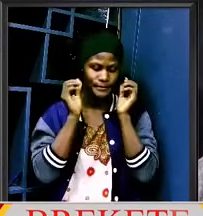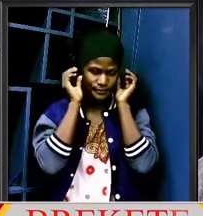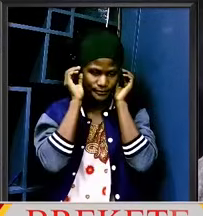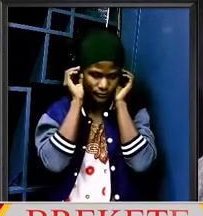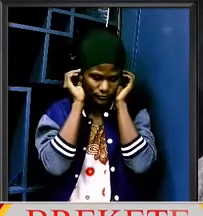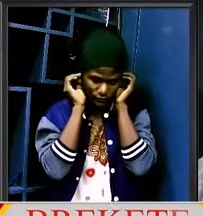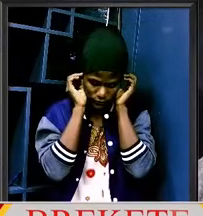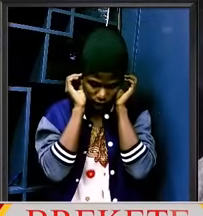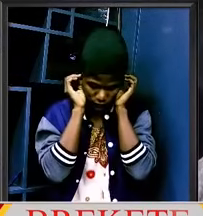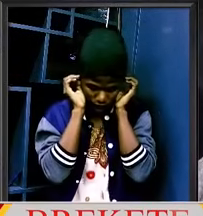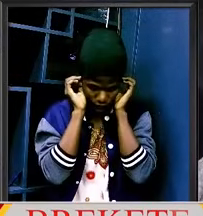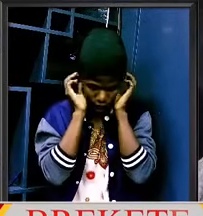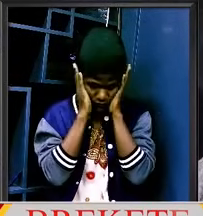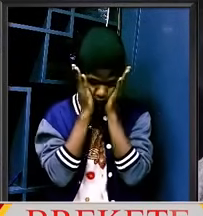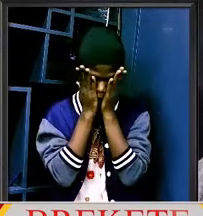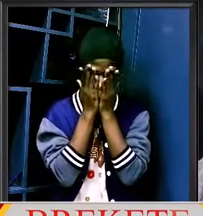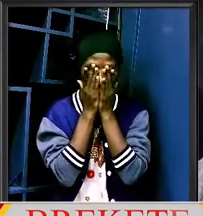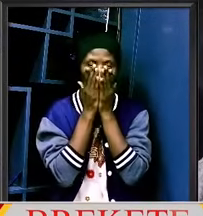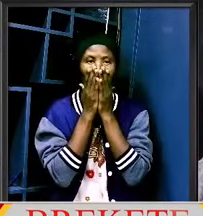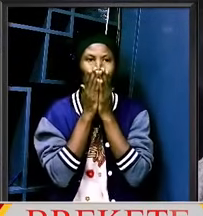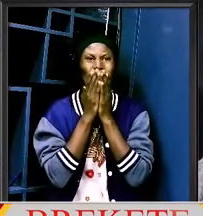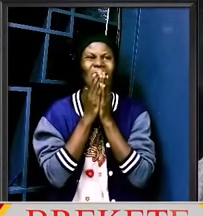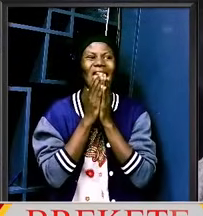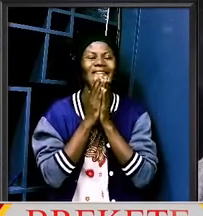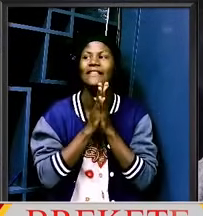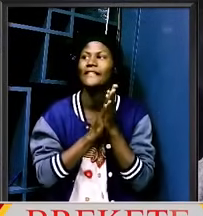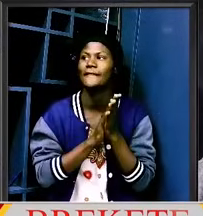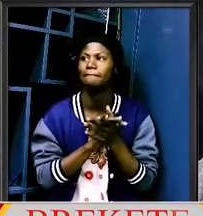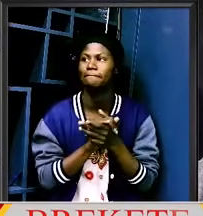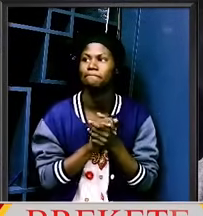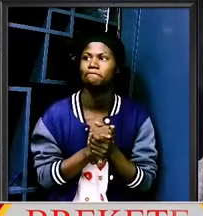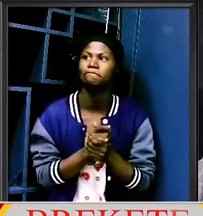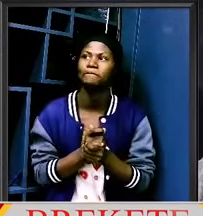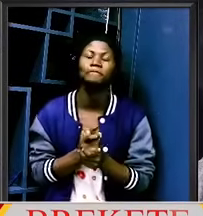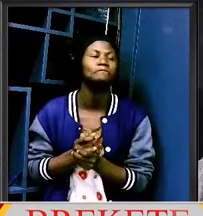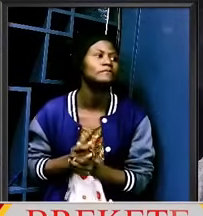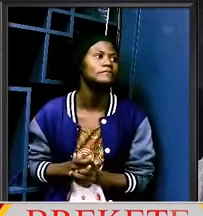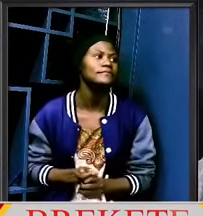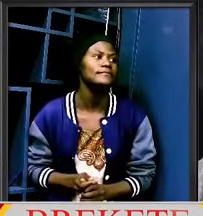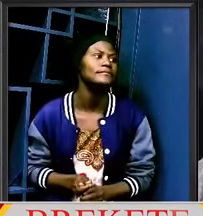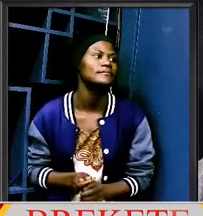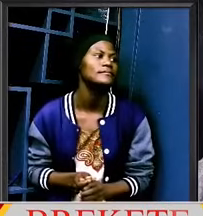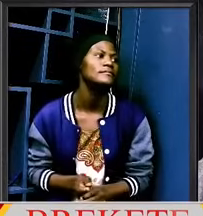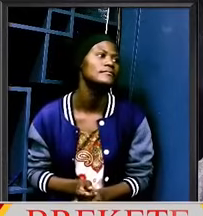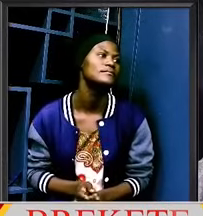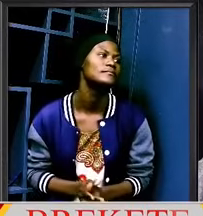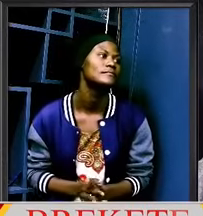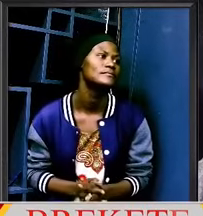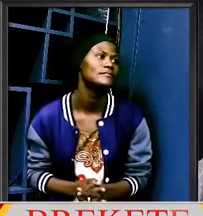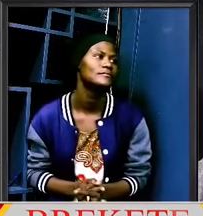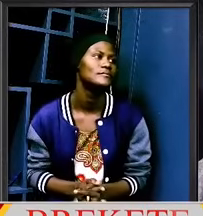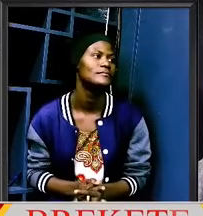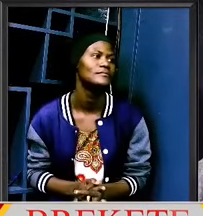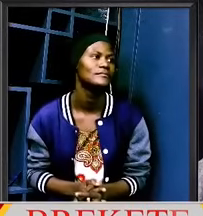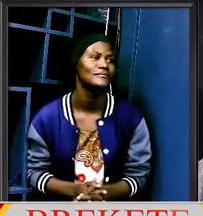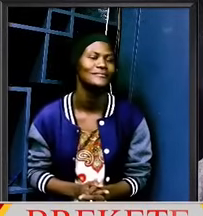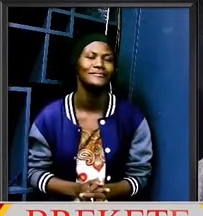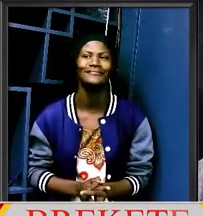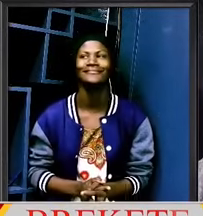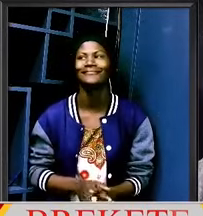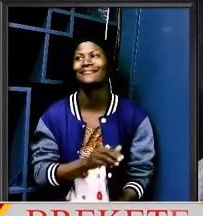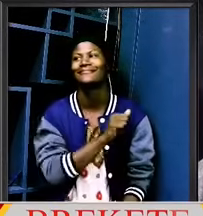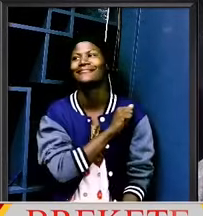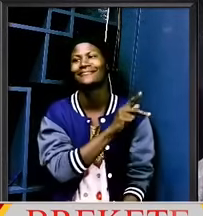let you know. No, positive answer must come. You don't put yourself for inside this matter. Thank you. Make we